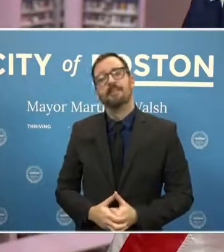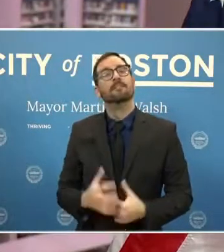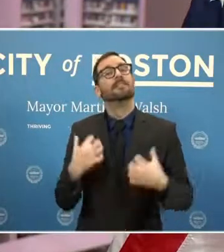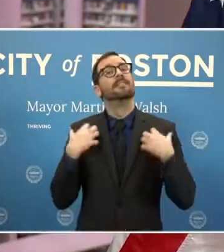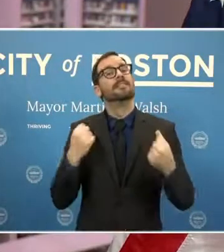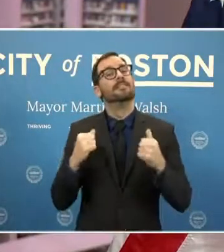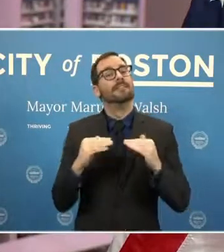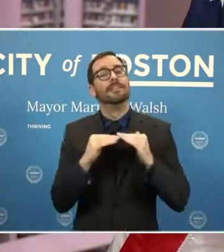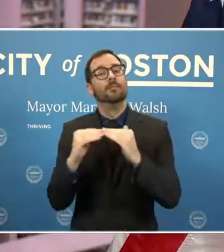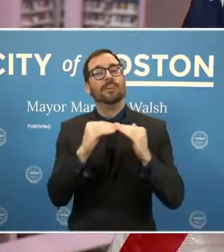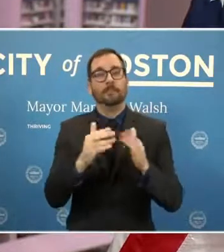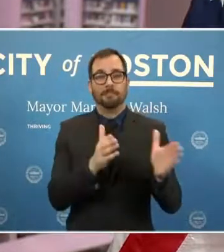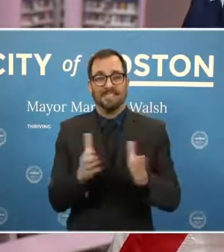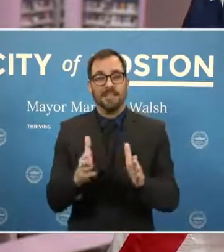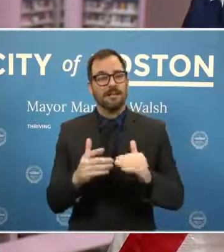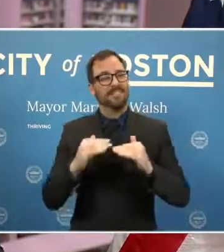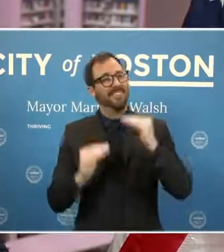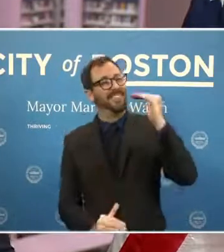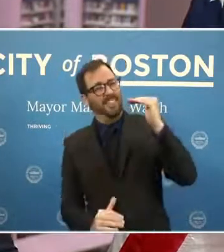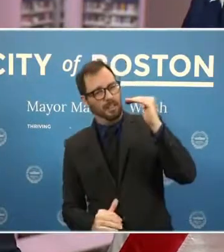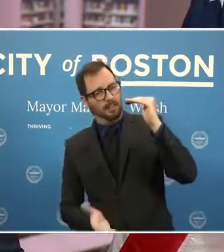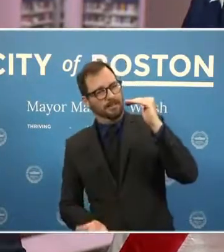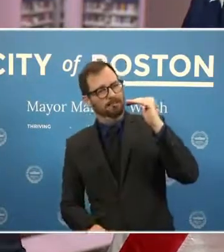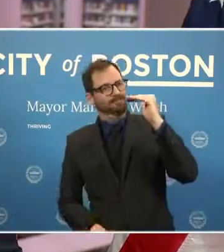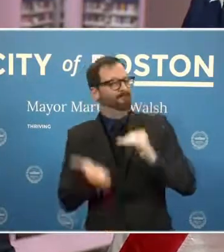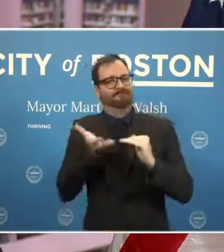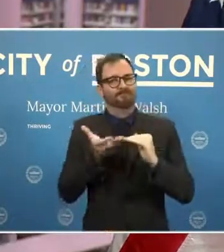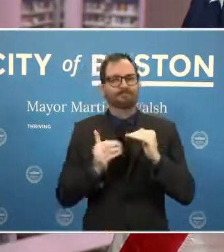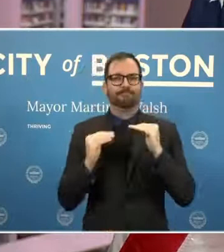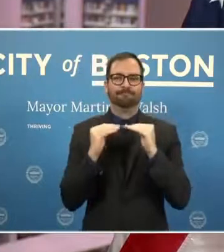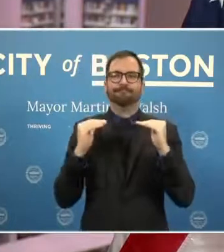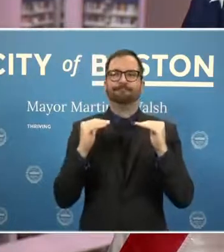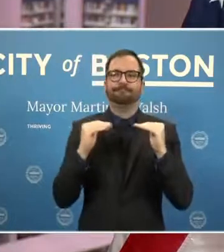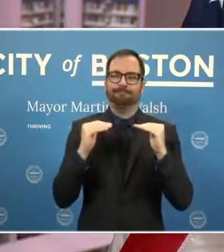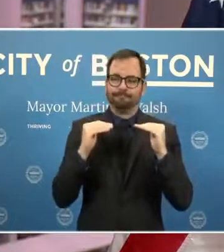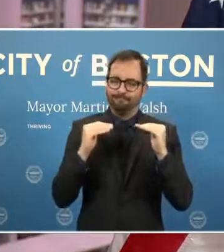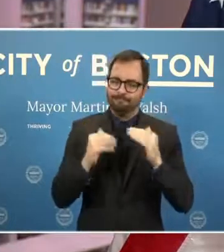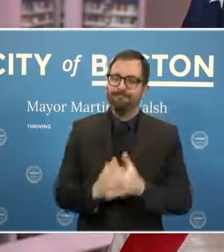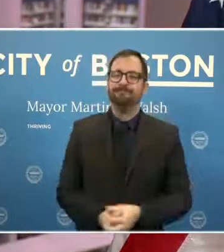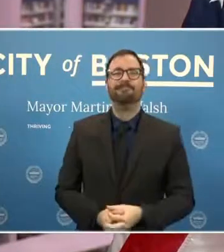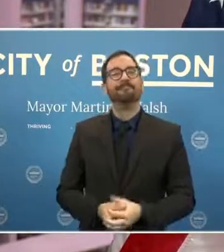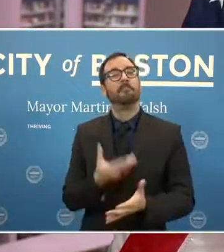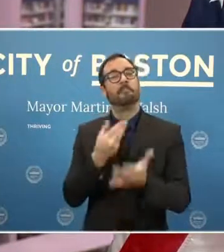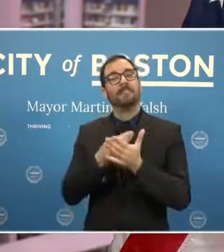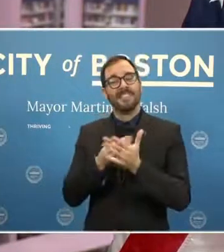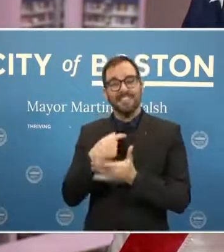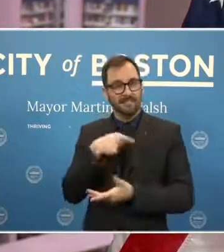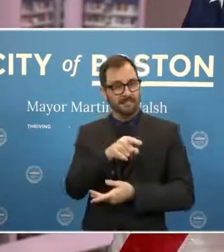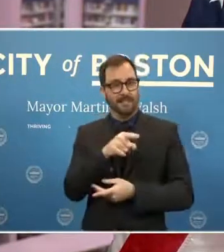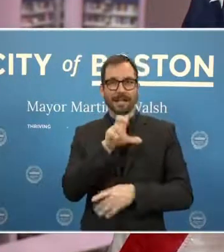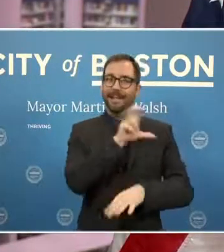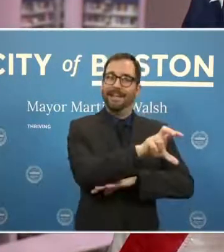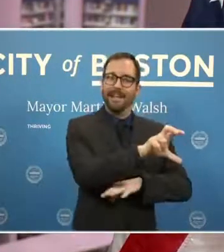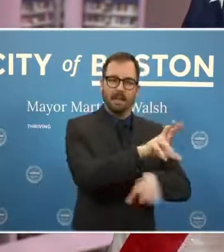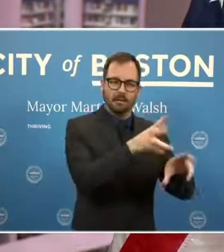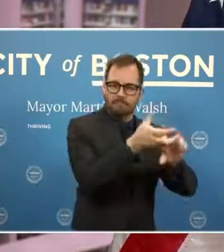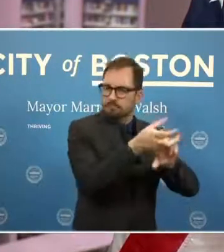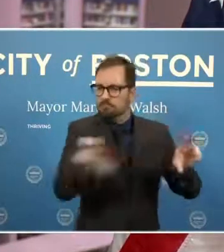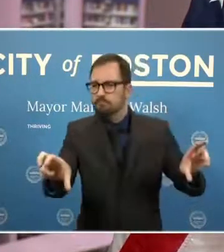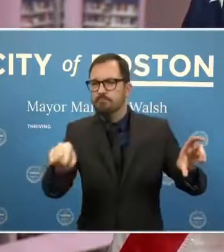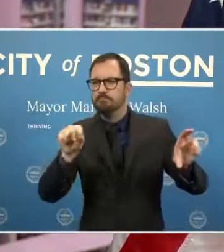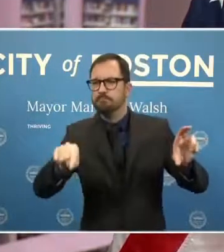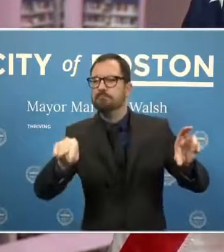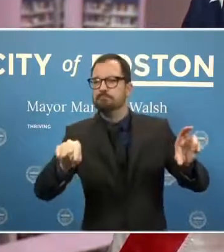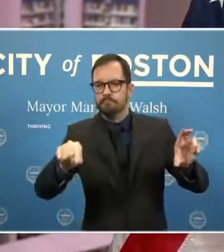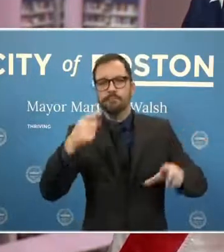shifted millions of dollars into youth, trauma, and mental health programs. We enacted historic police reforms with Black and brown Bostonians leading